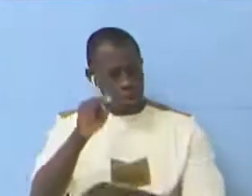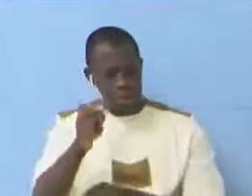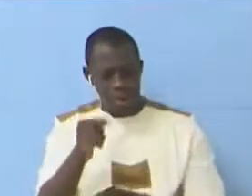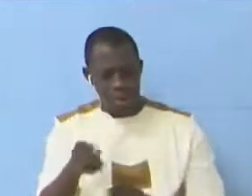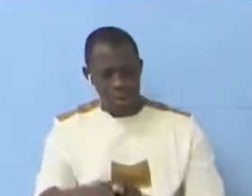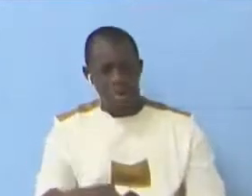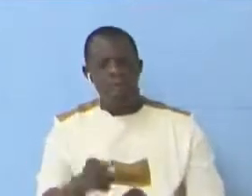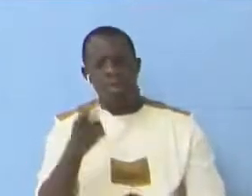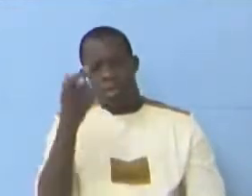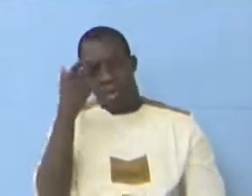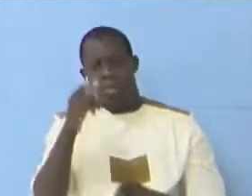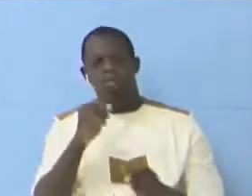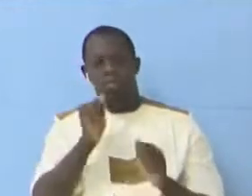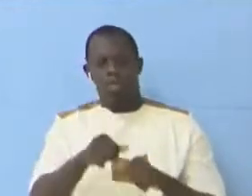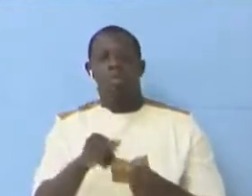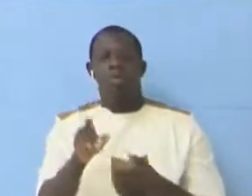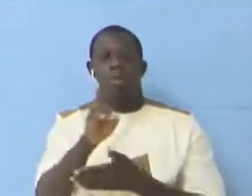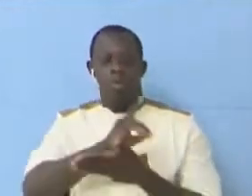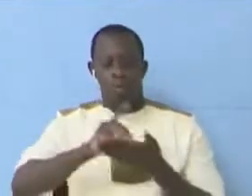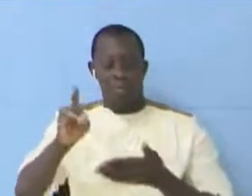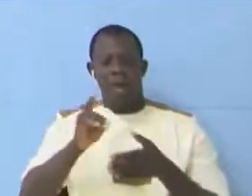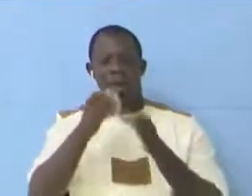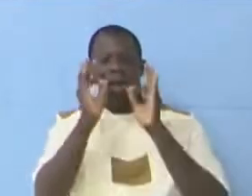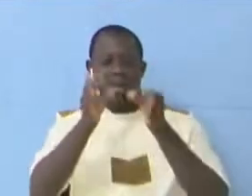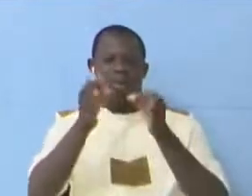Then I would definitely offer explanation.